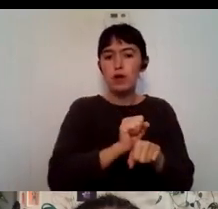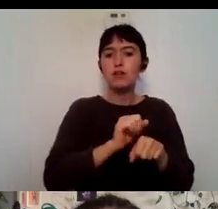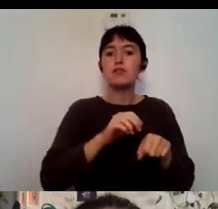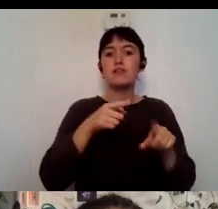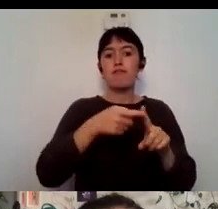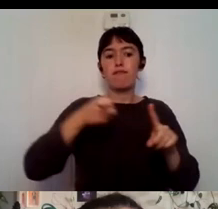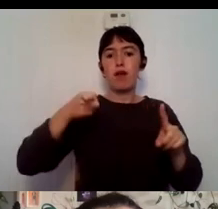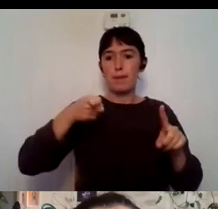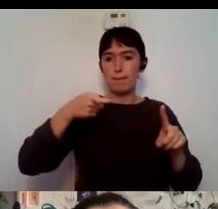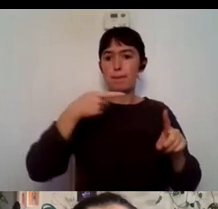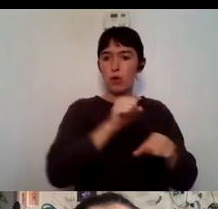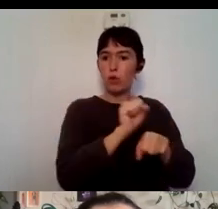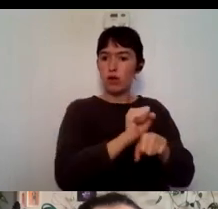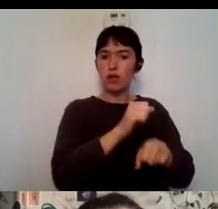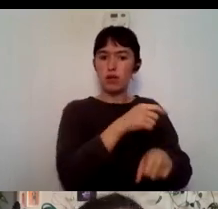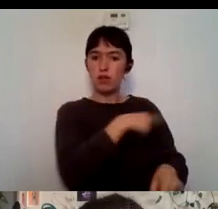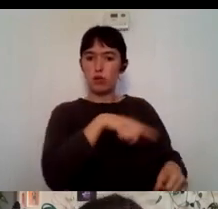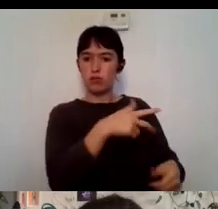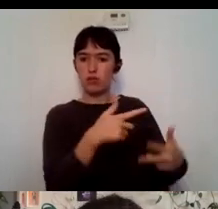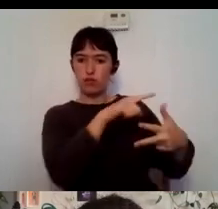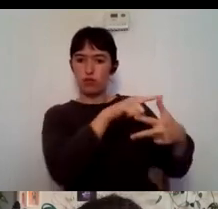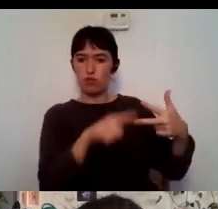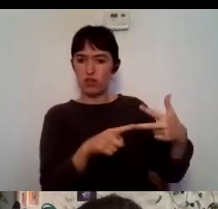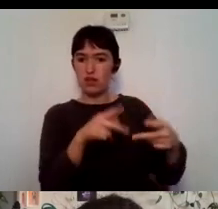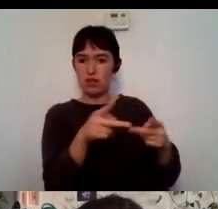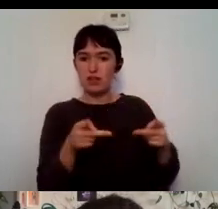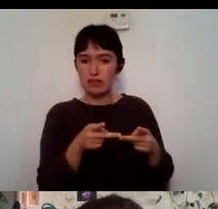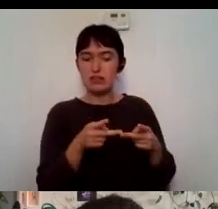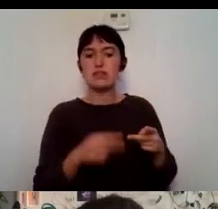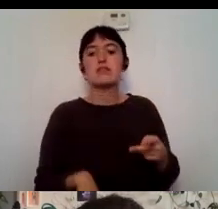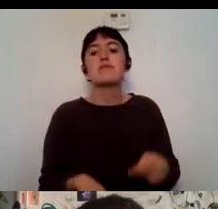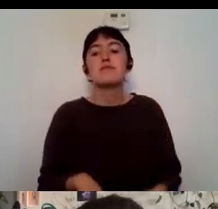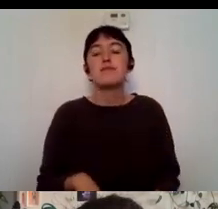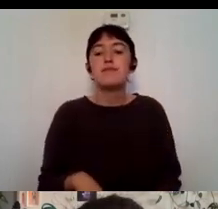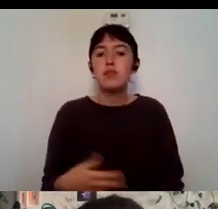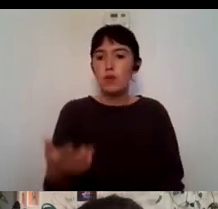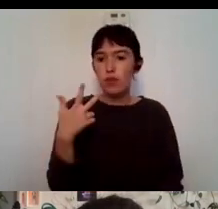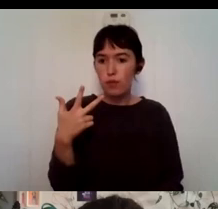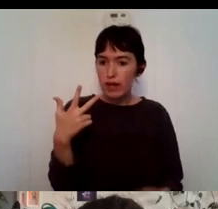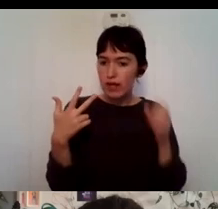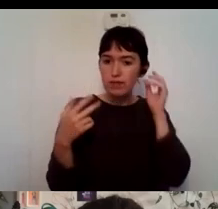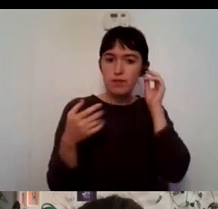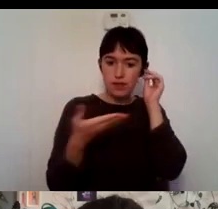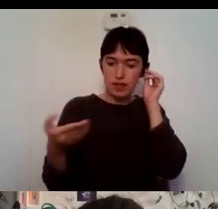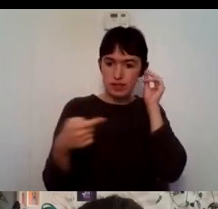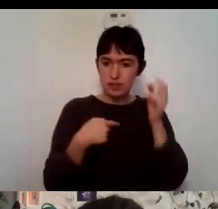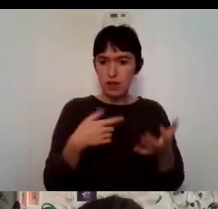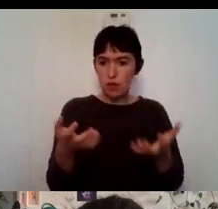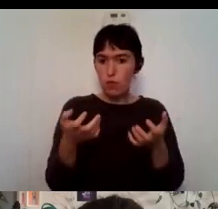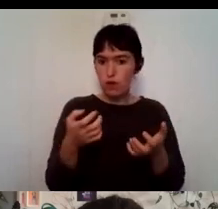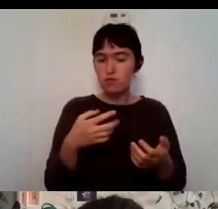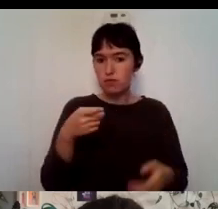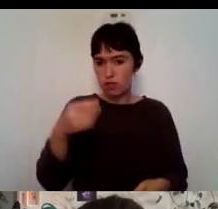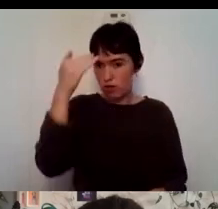places. So 3 take-home messages for you today, I hope. The first question that I hope to answer for